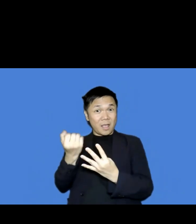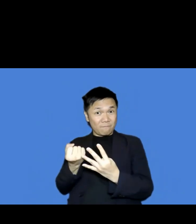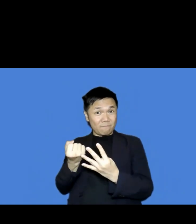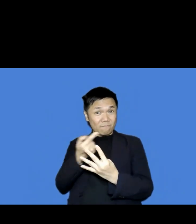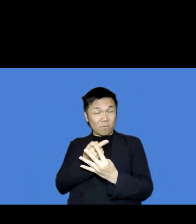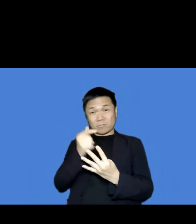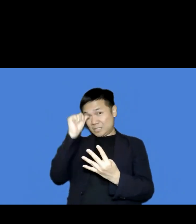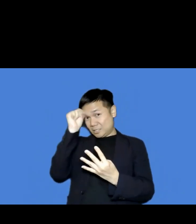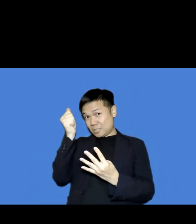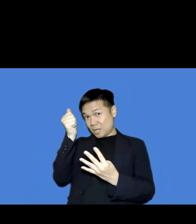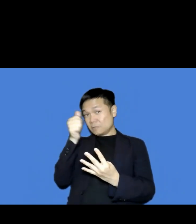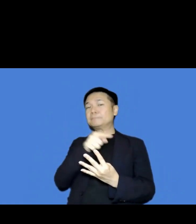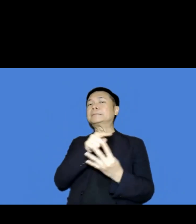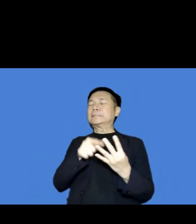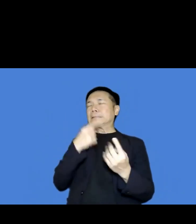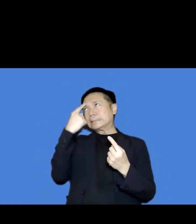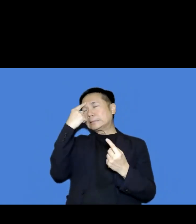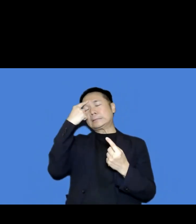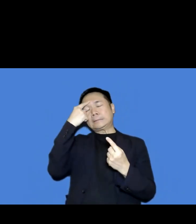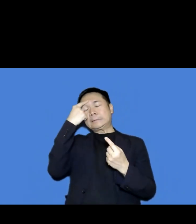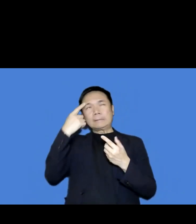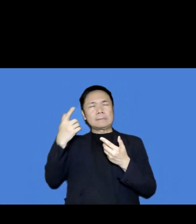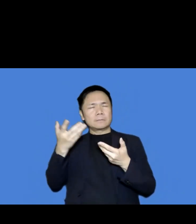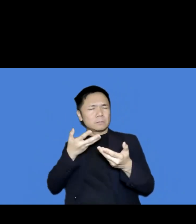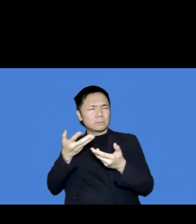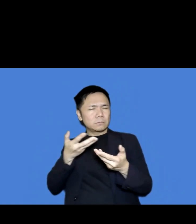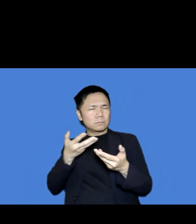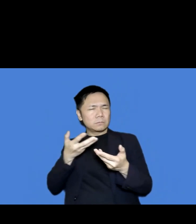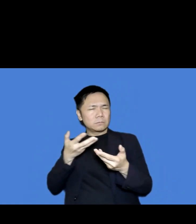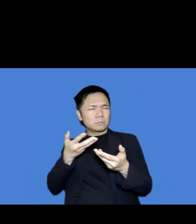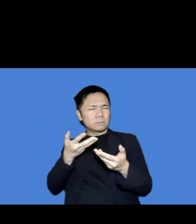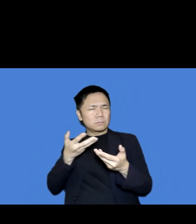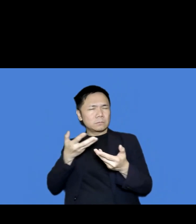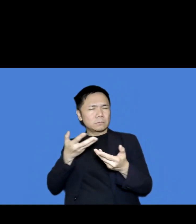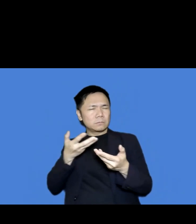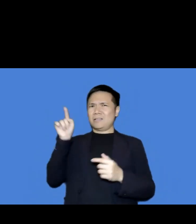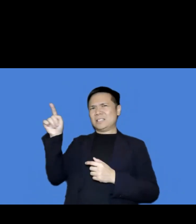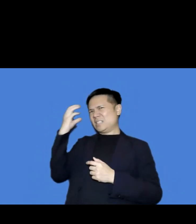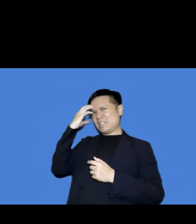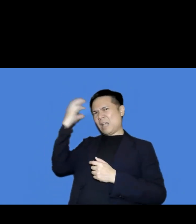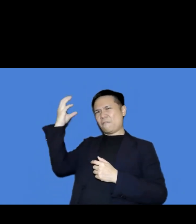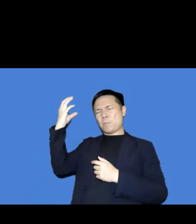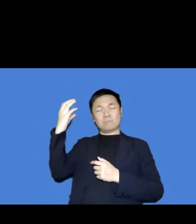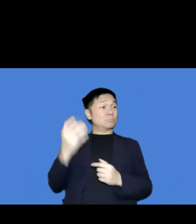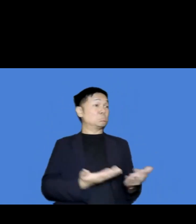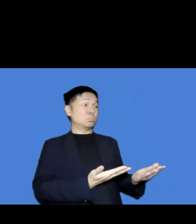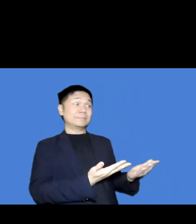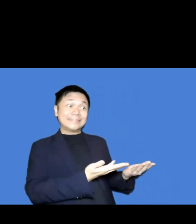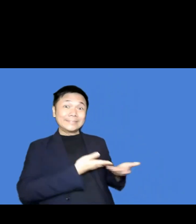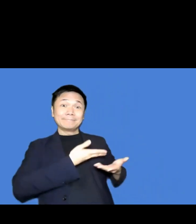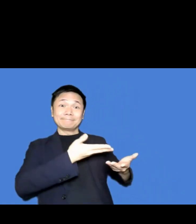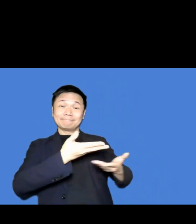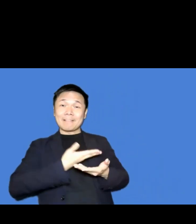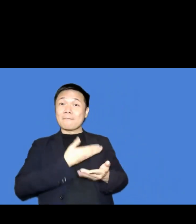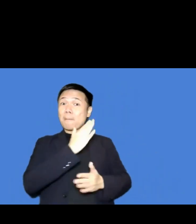And irony is that we do not see a political will in giving people with disability